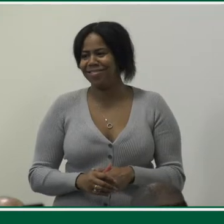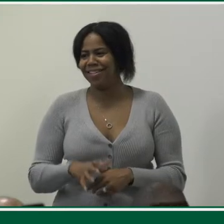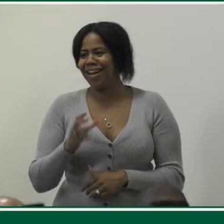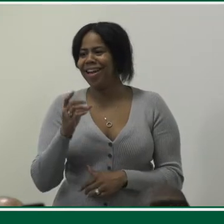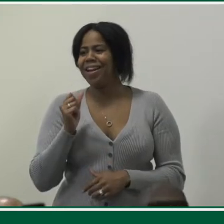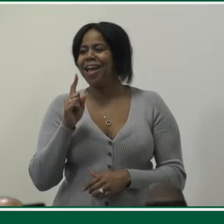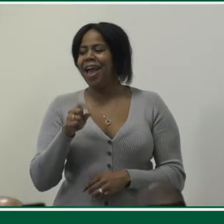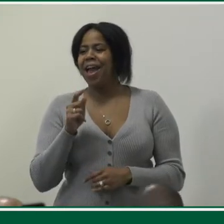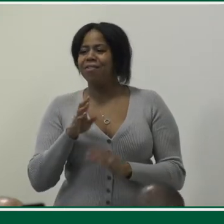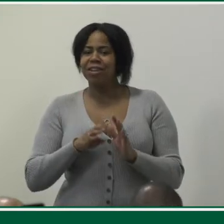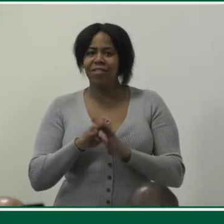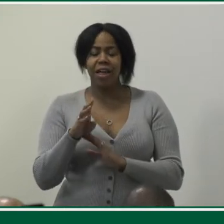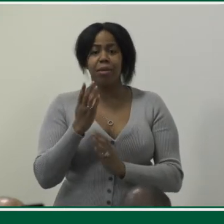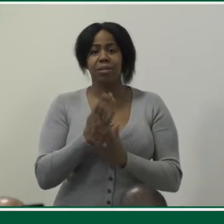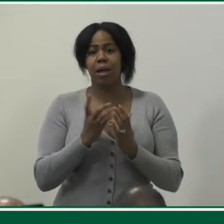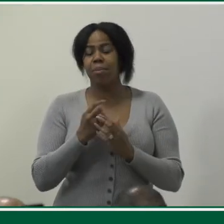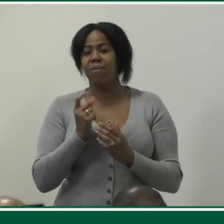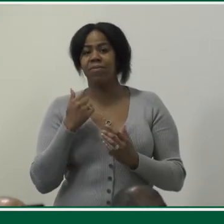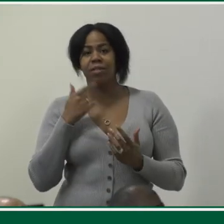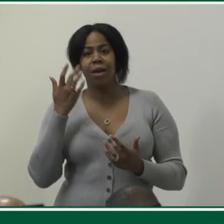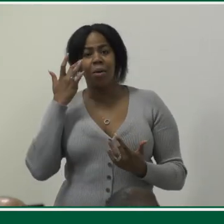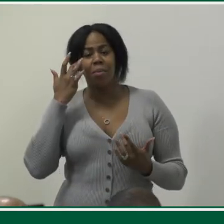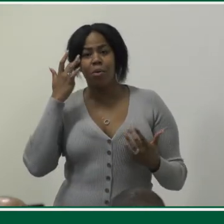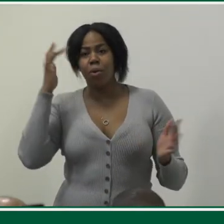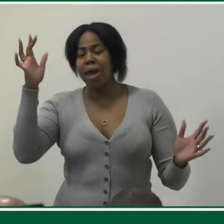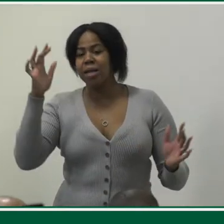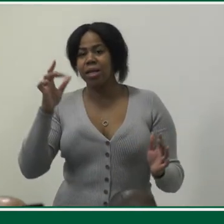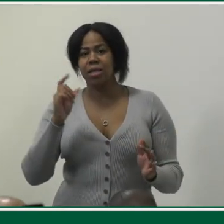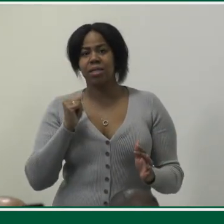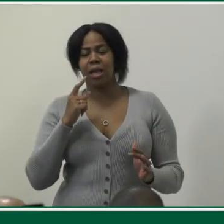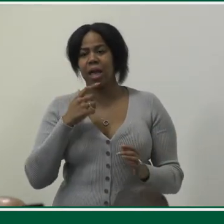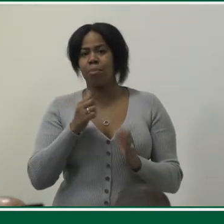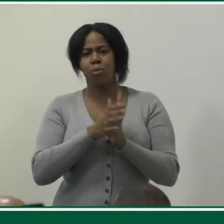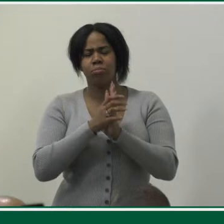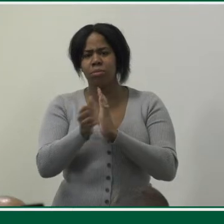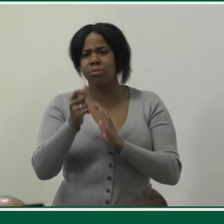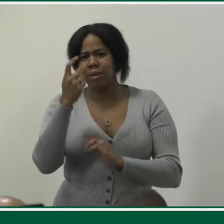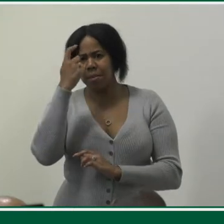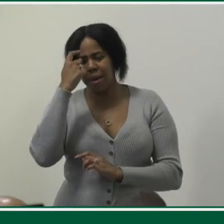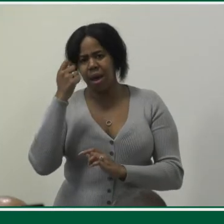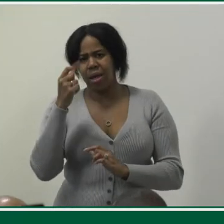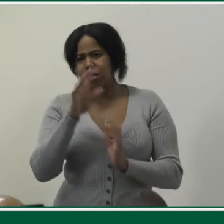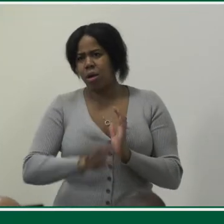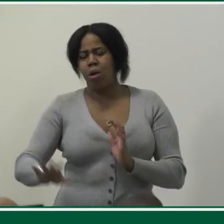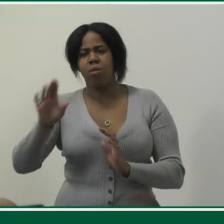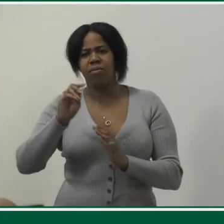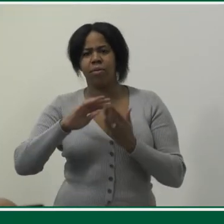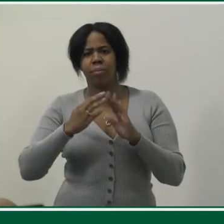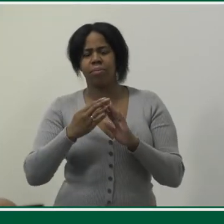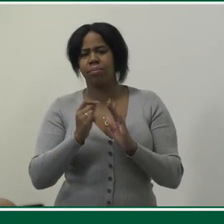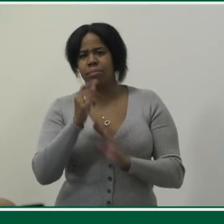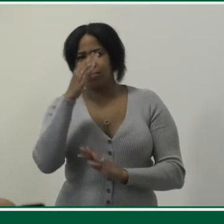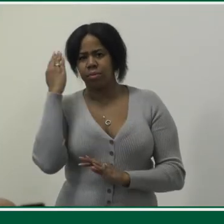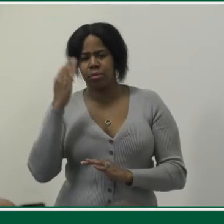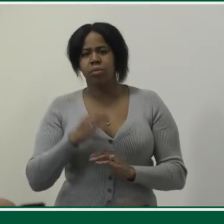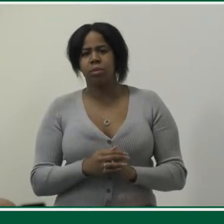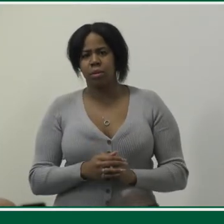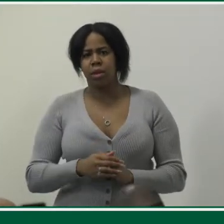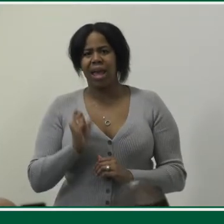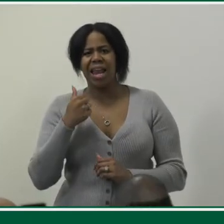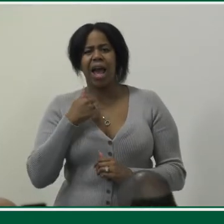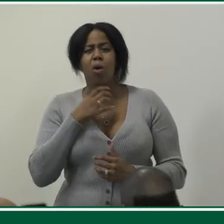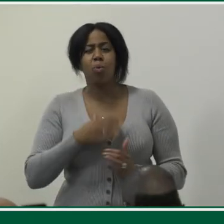of the brightest and most talented minds in the Black community. And I wish for everyone that they could have that kind of